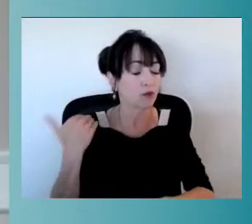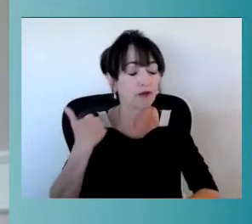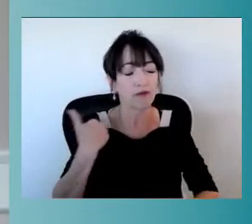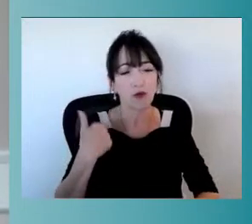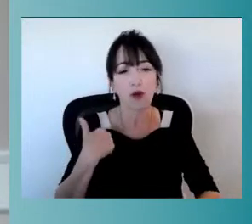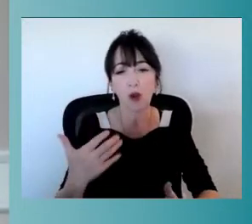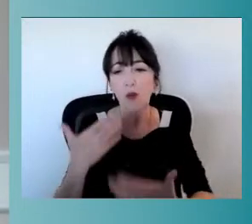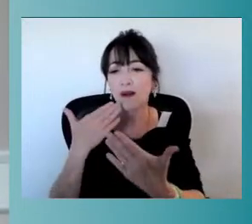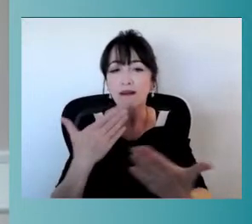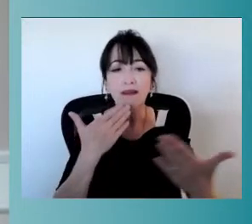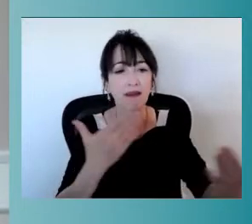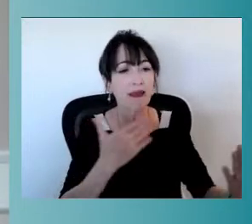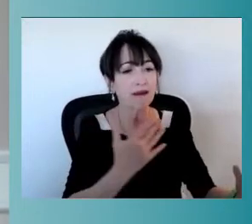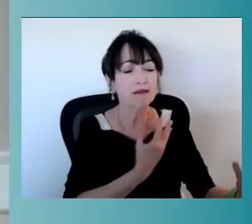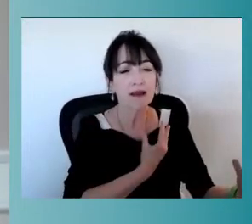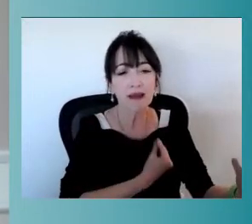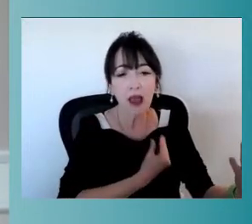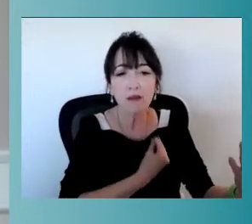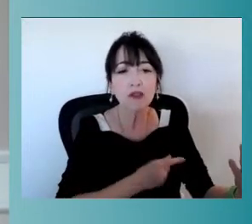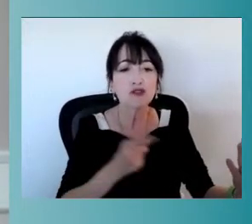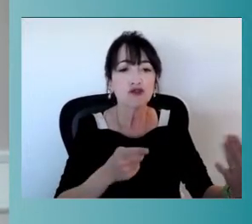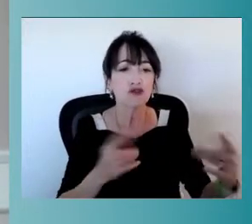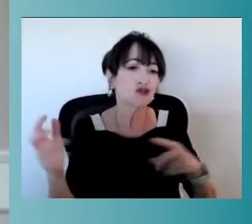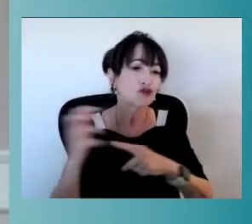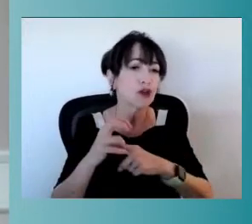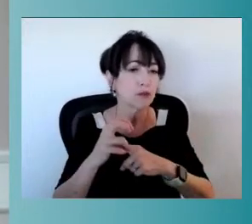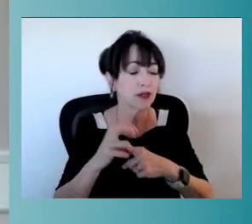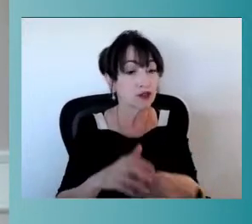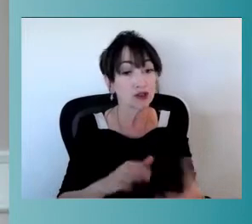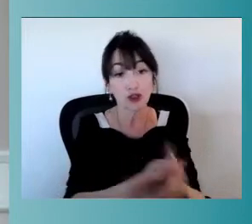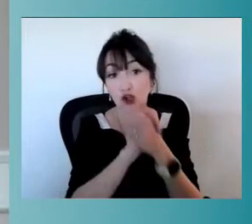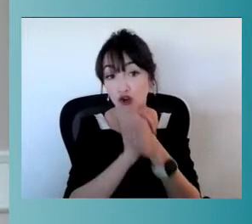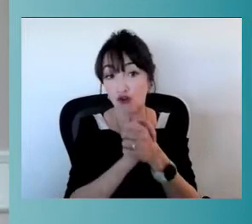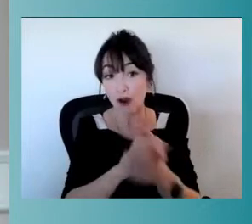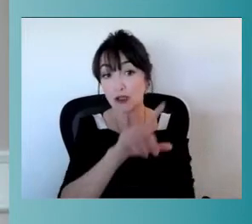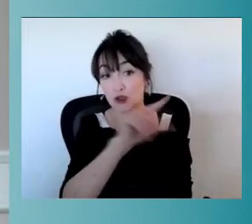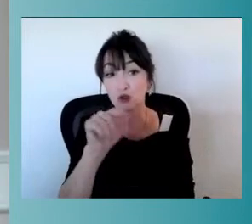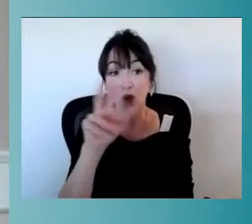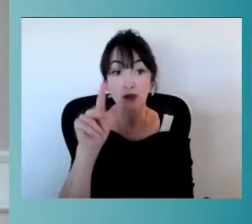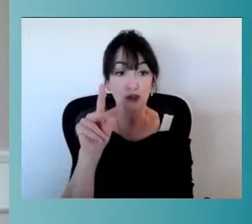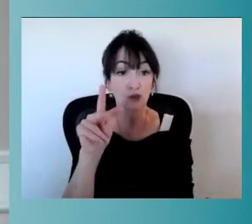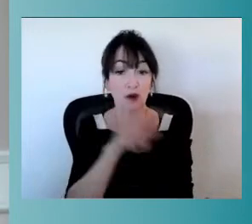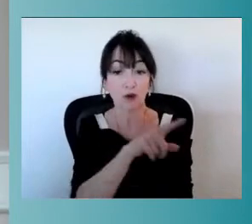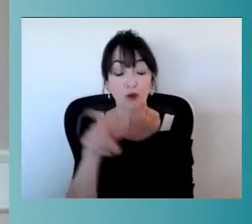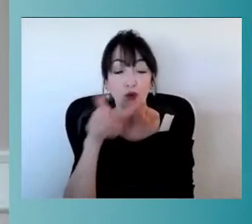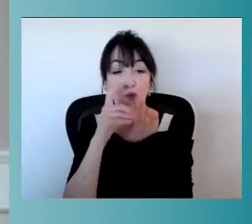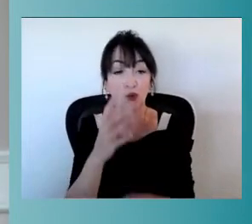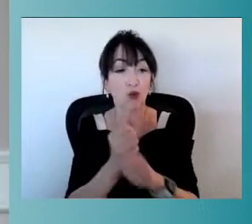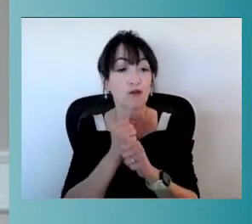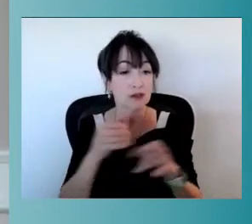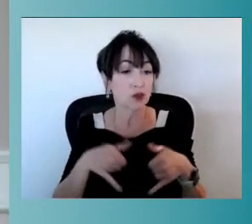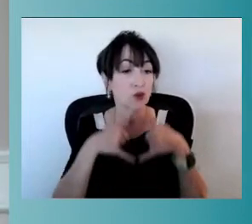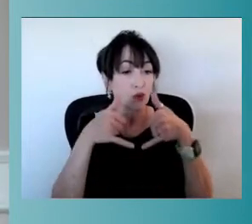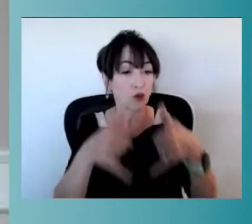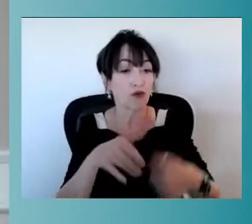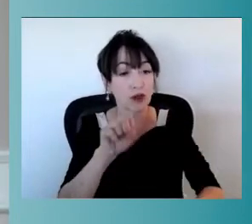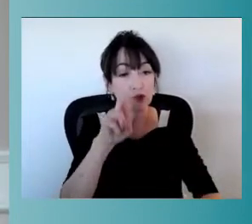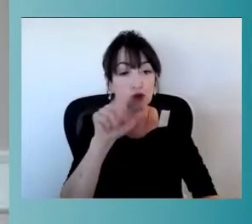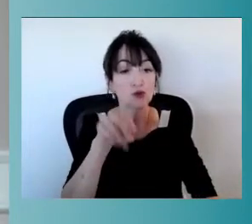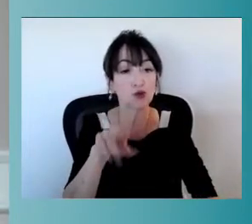all of our guests. Congratulations to the 2023 awardees. Susan Conley, Delaware Department of